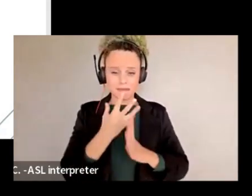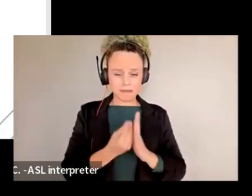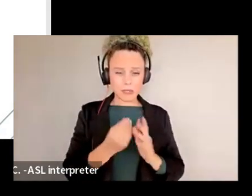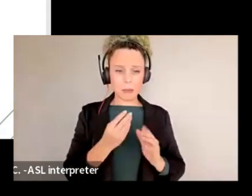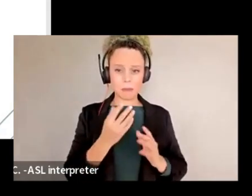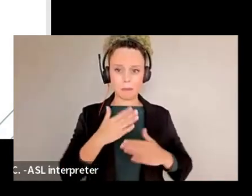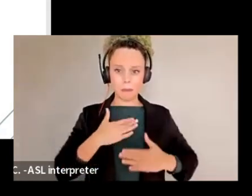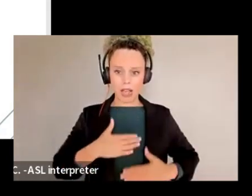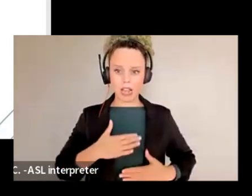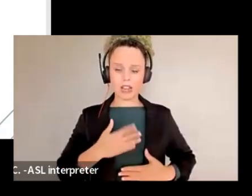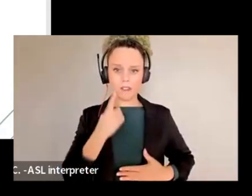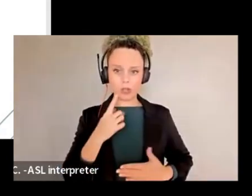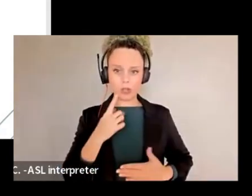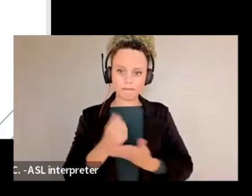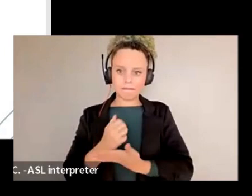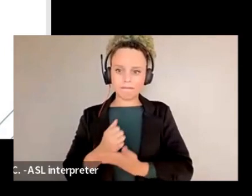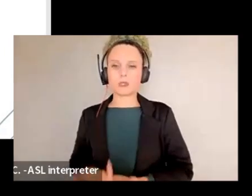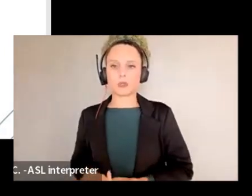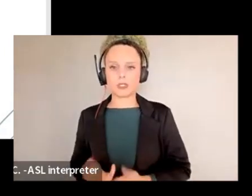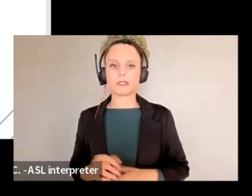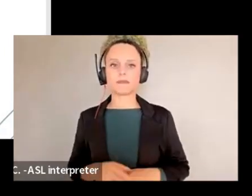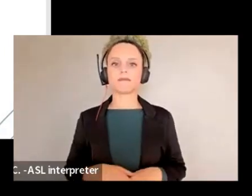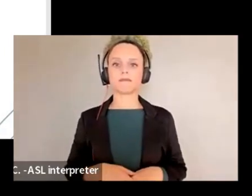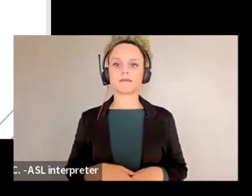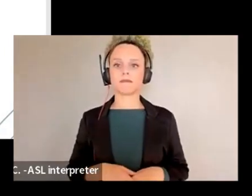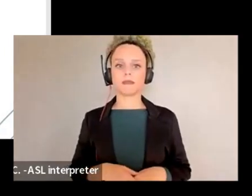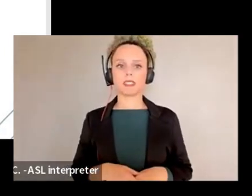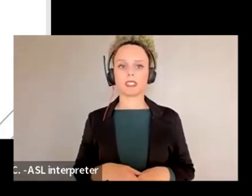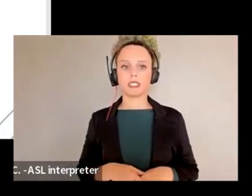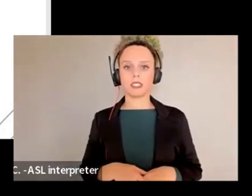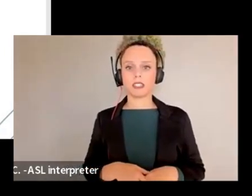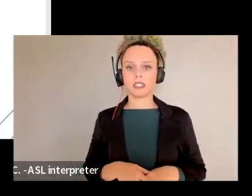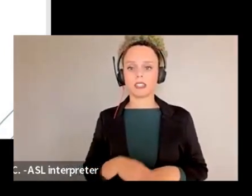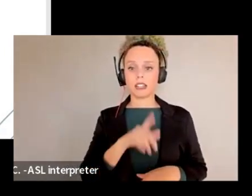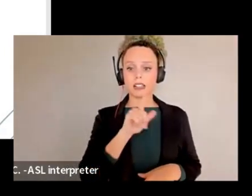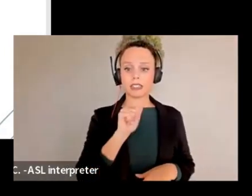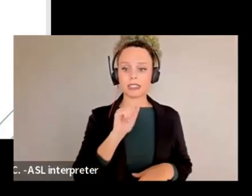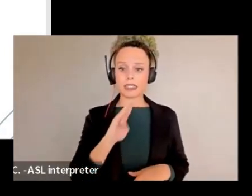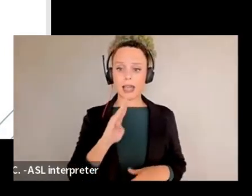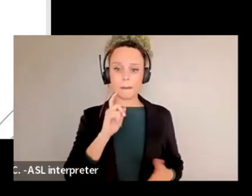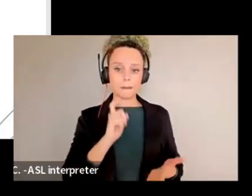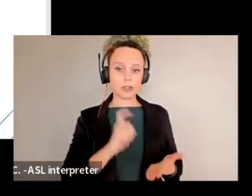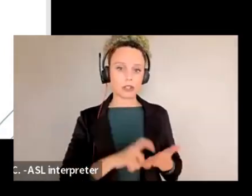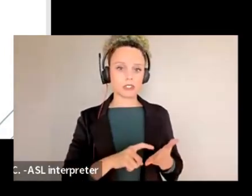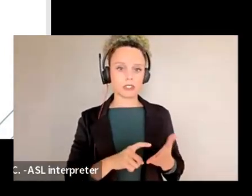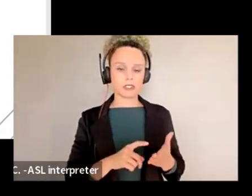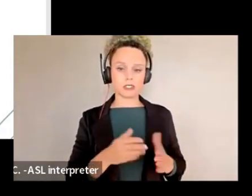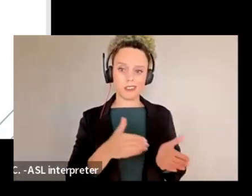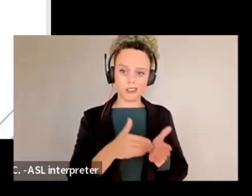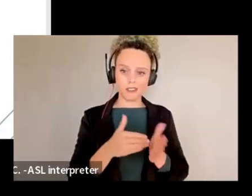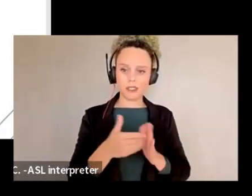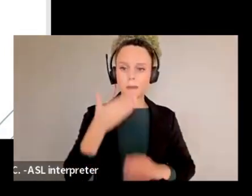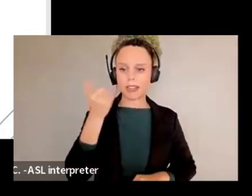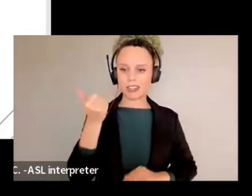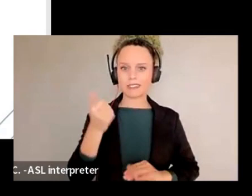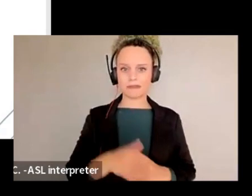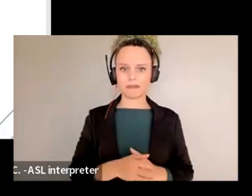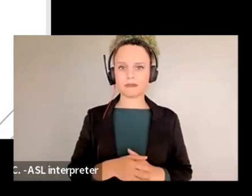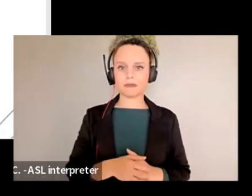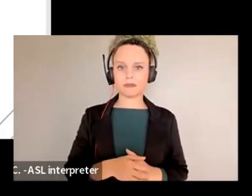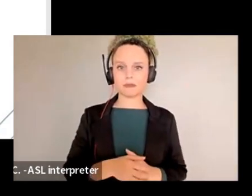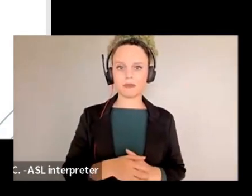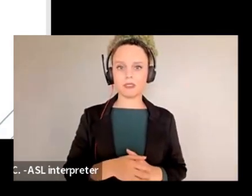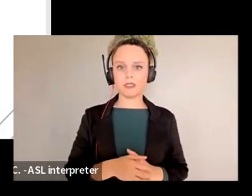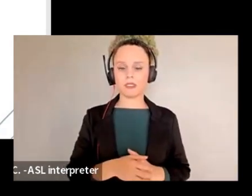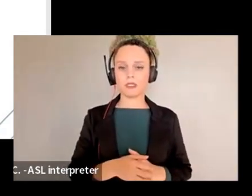is whether that's actually getting across their small intestine and actually going into their body to be used. So getting